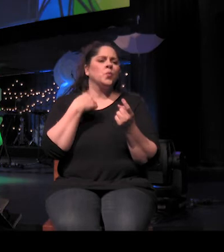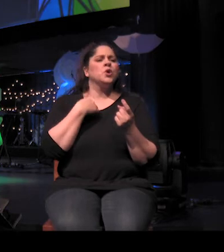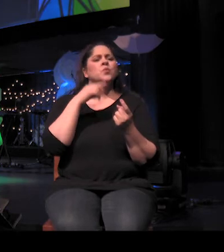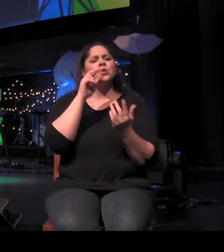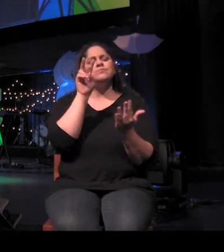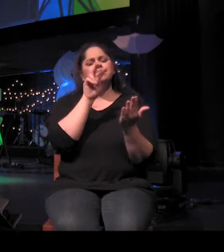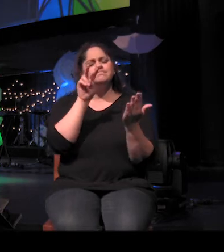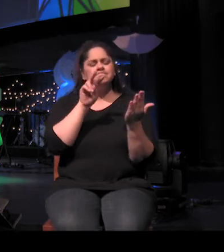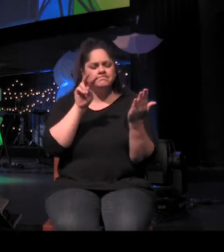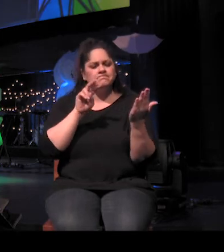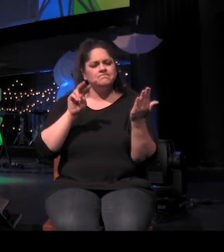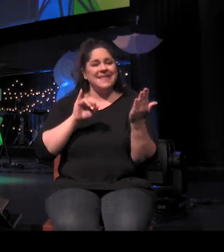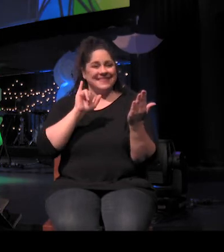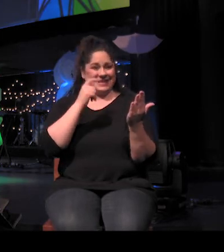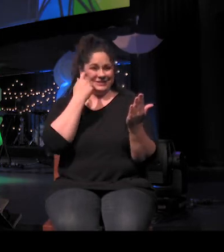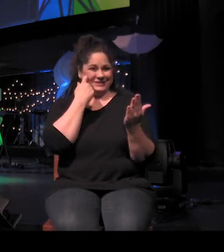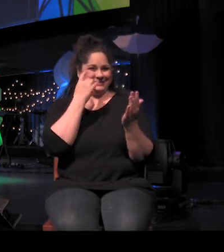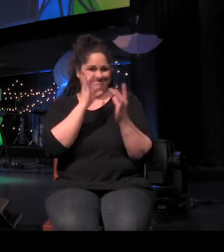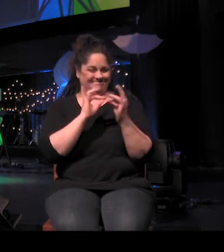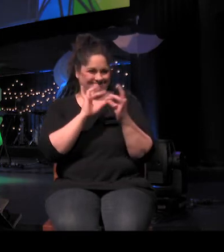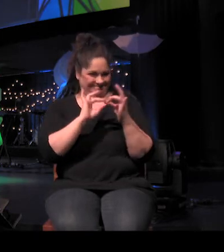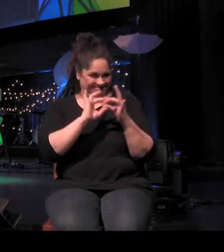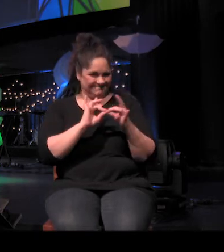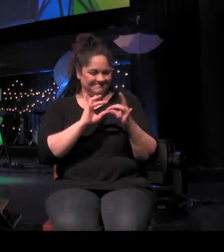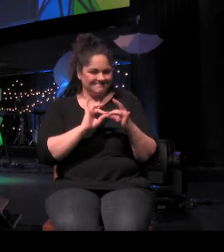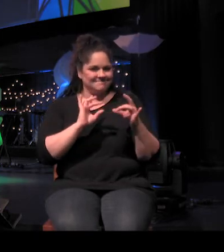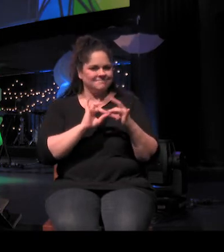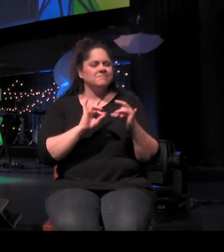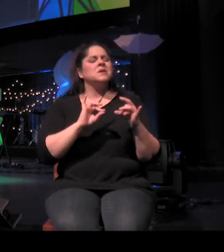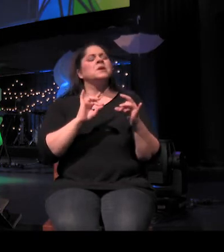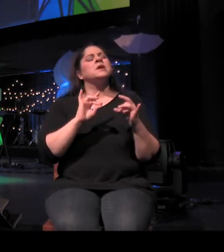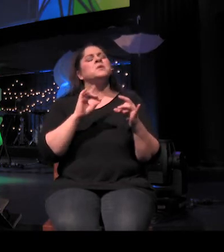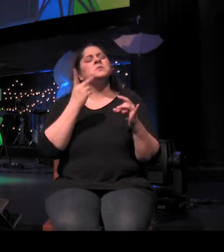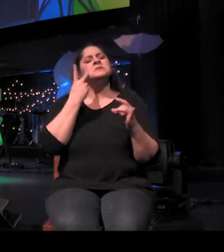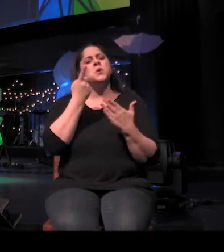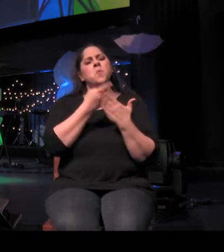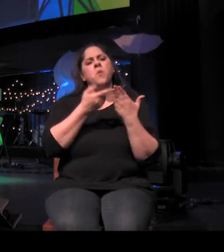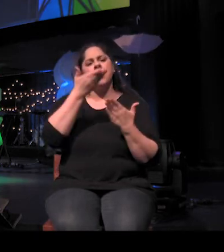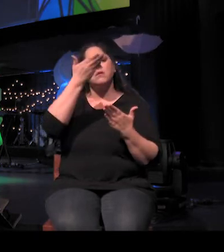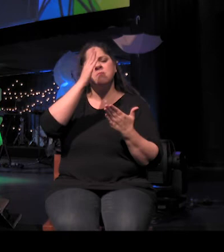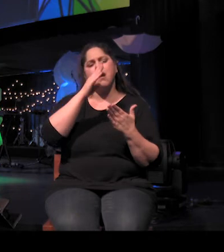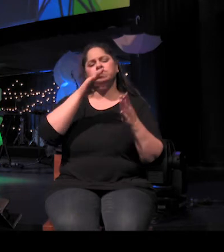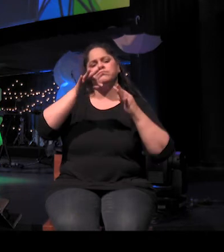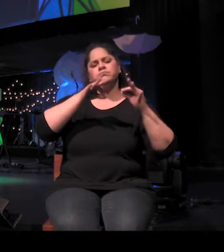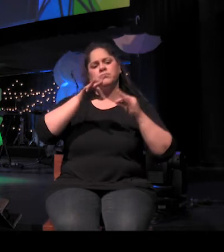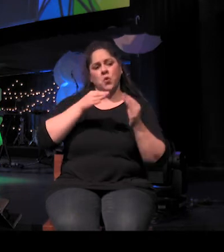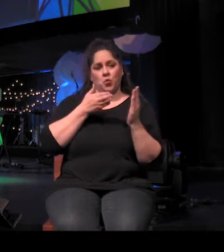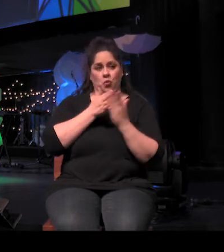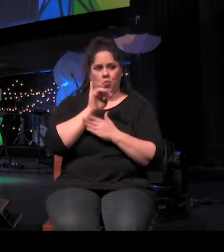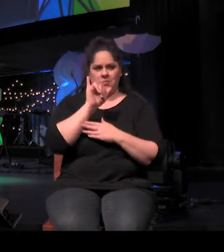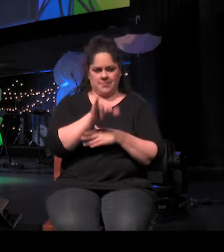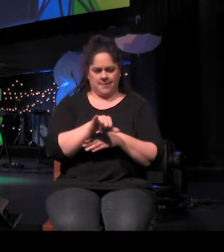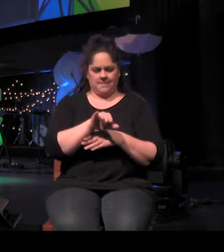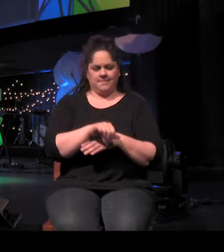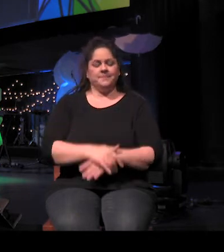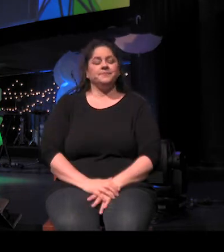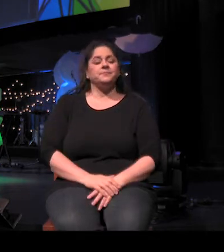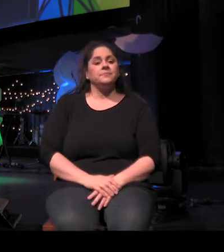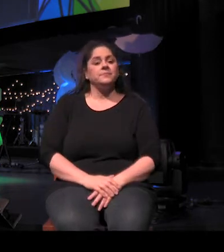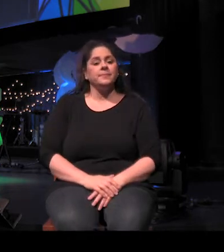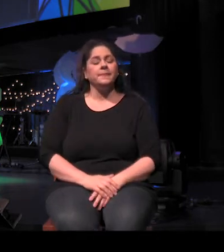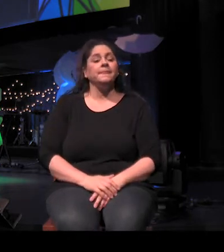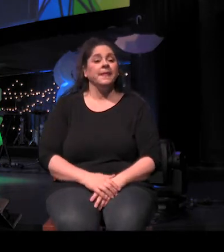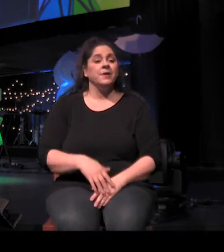passage kind of line by line, passage verse by verse, and see what God is speaking to us through this. And